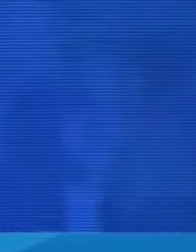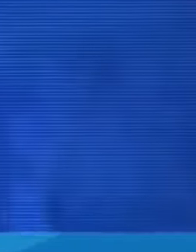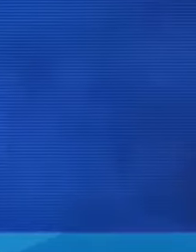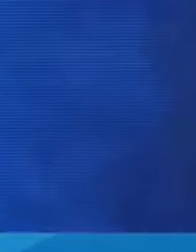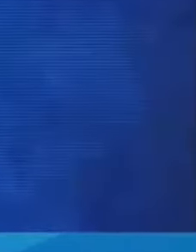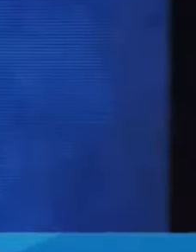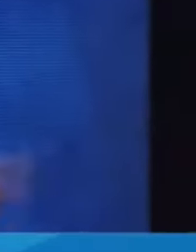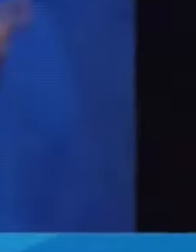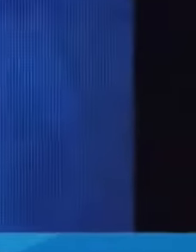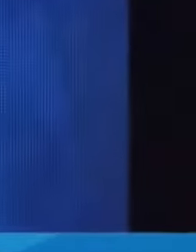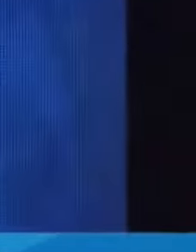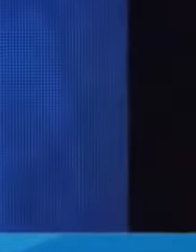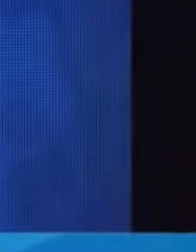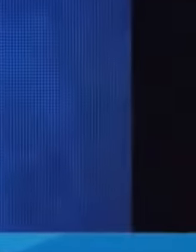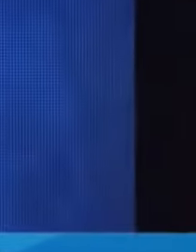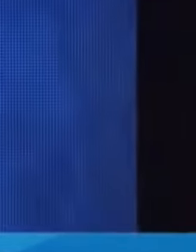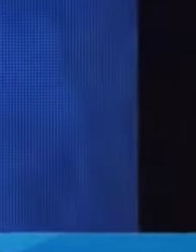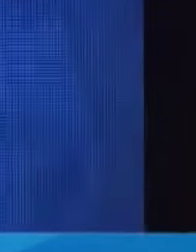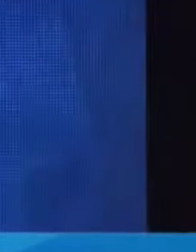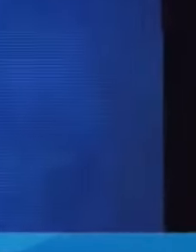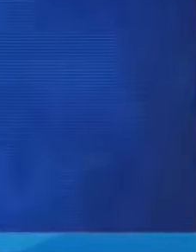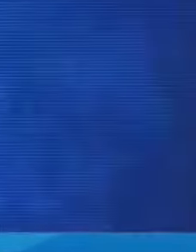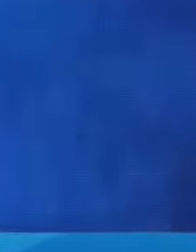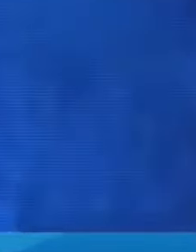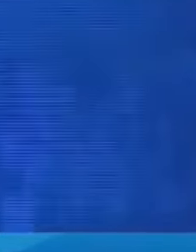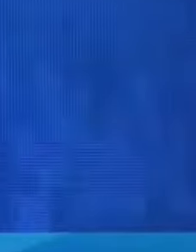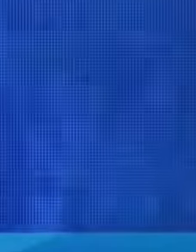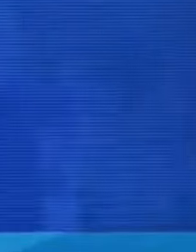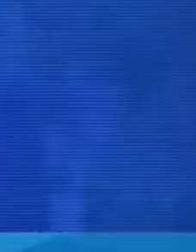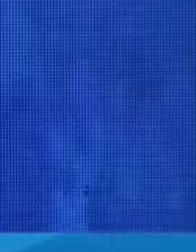word if the heavens can be